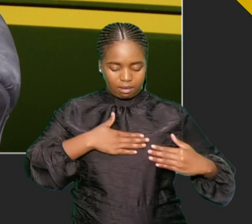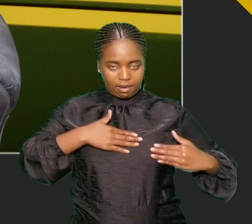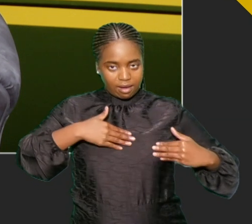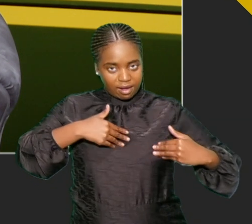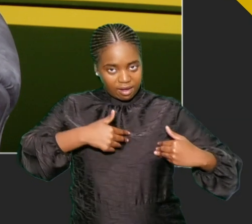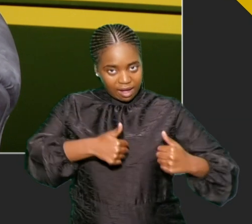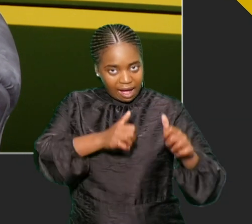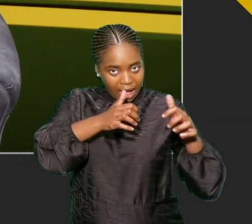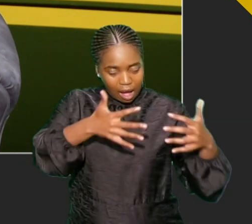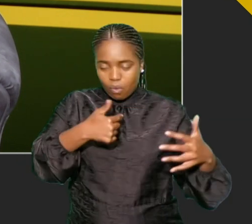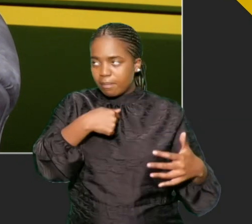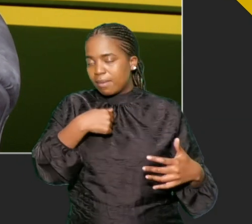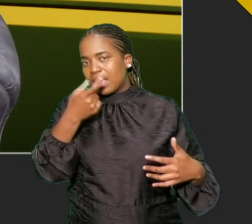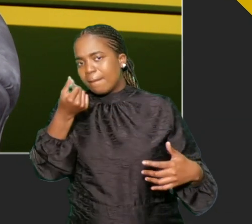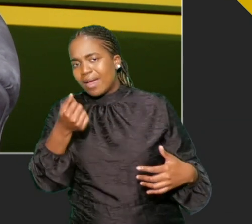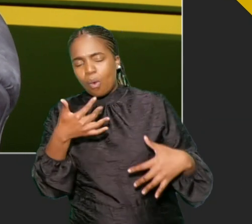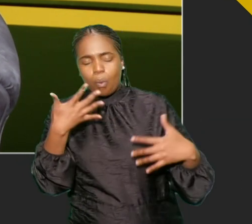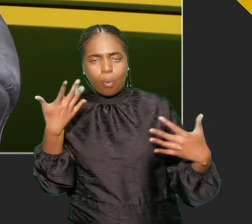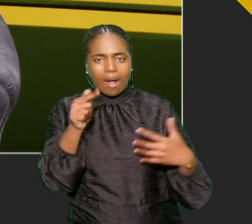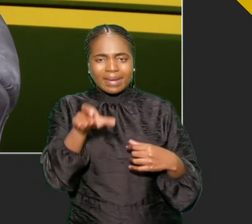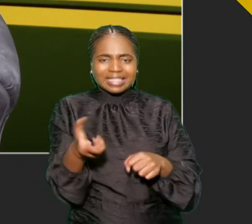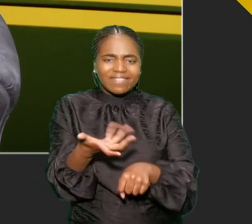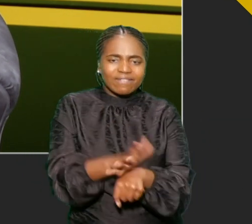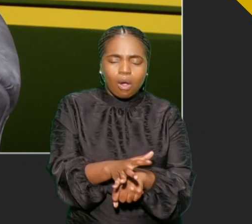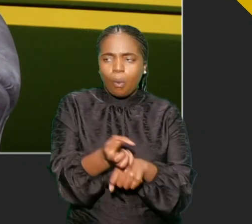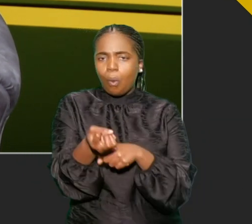If it's losing a financial income or even losing a loved one.